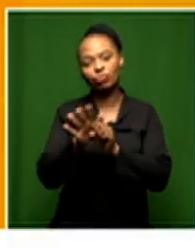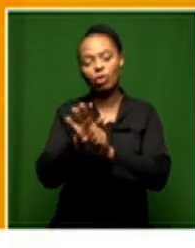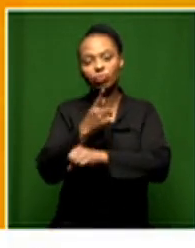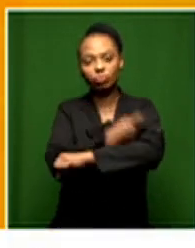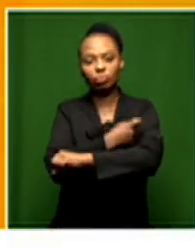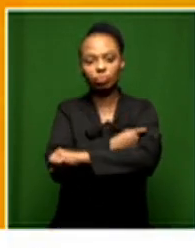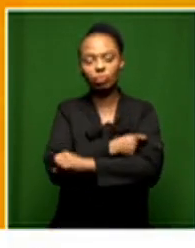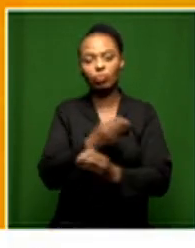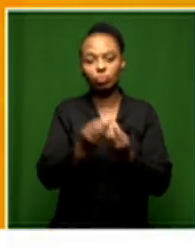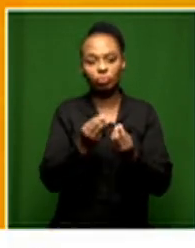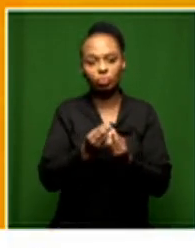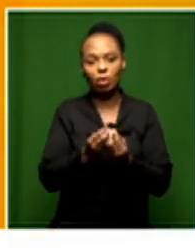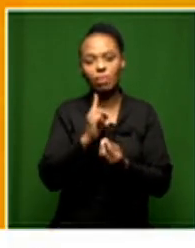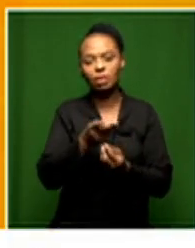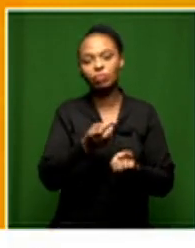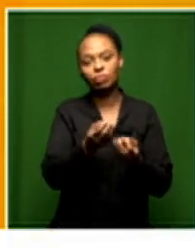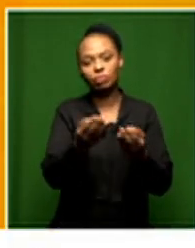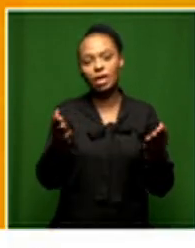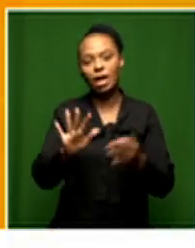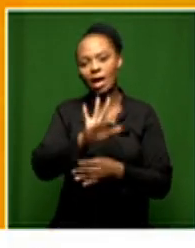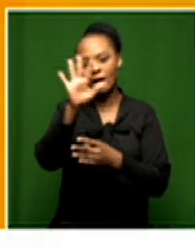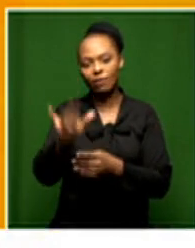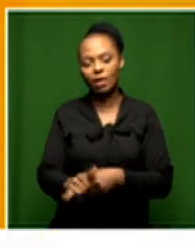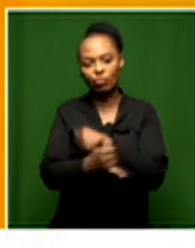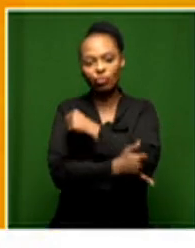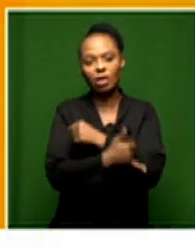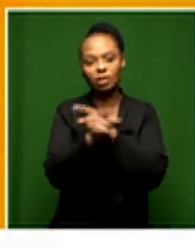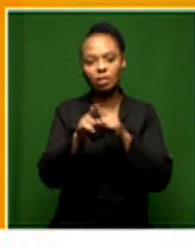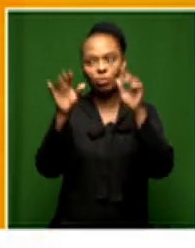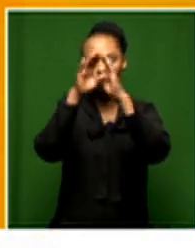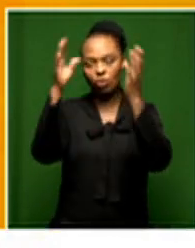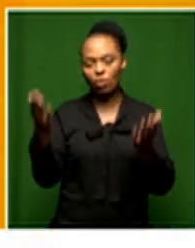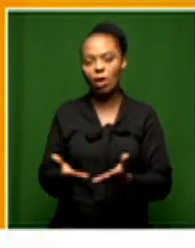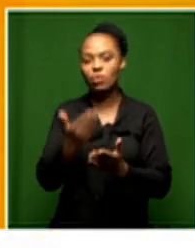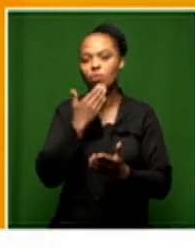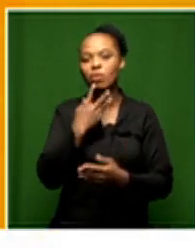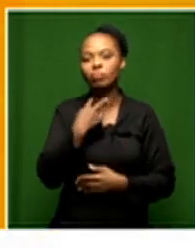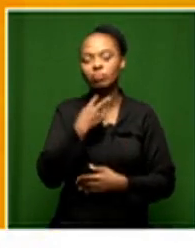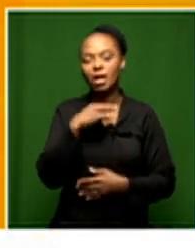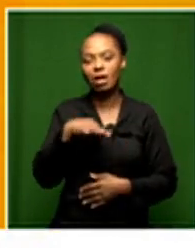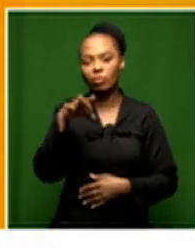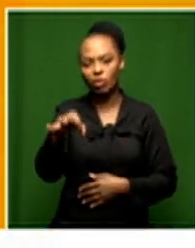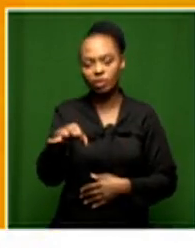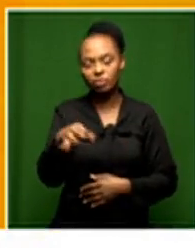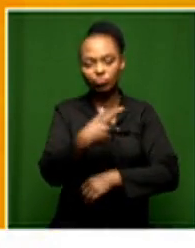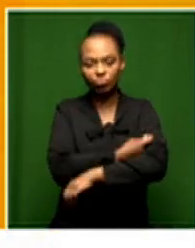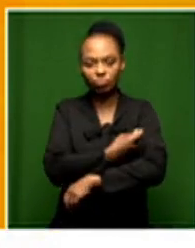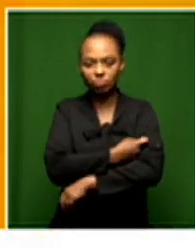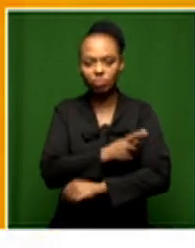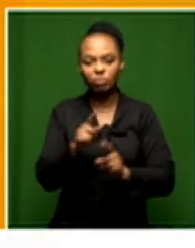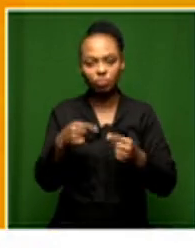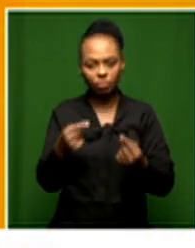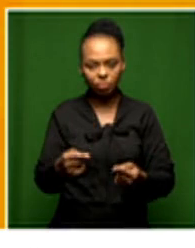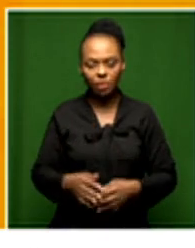in Europe to be made available to African countries and others globally who are unable to afford them. And in addition,